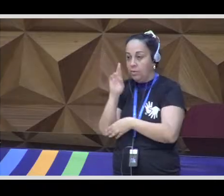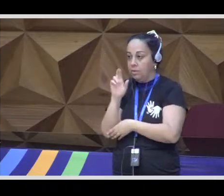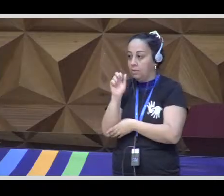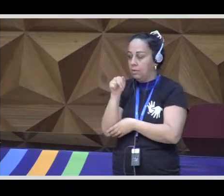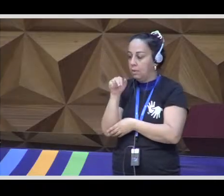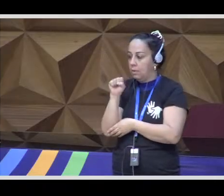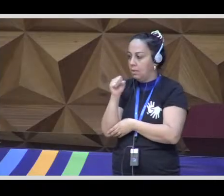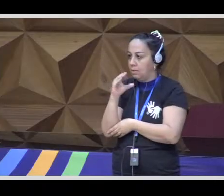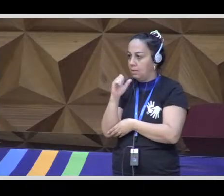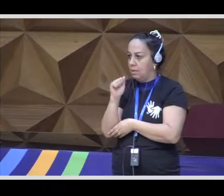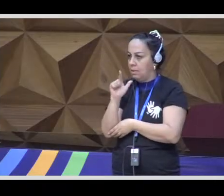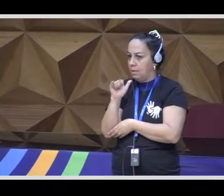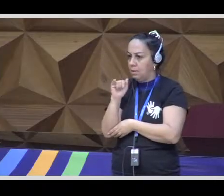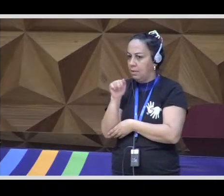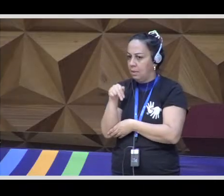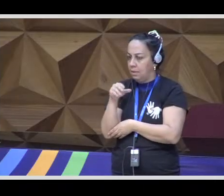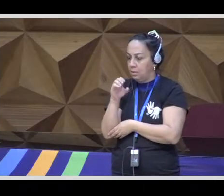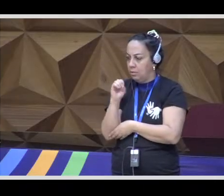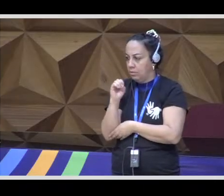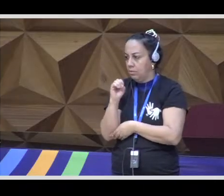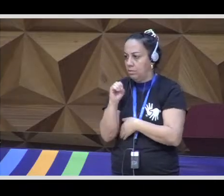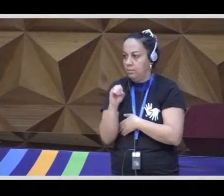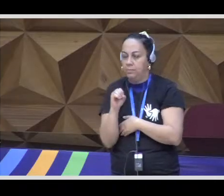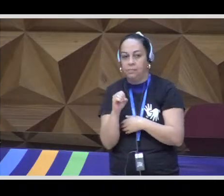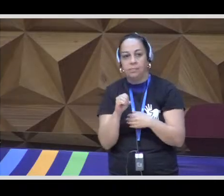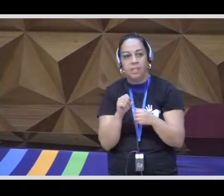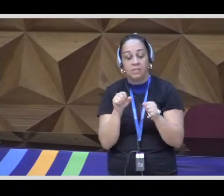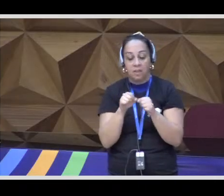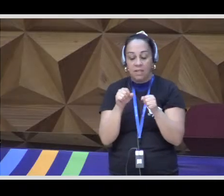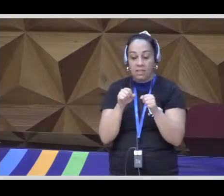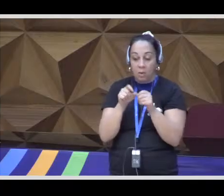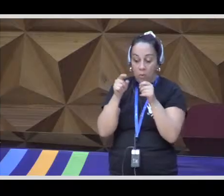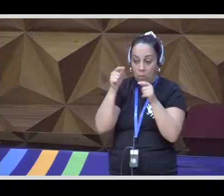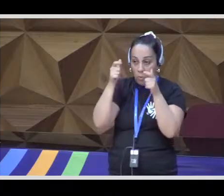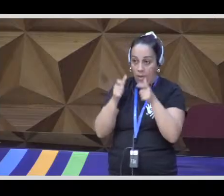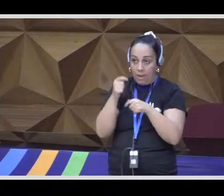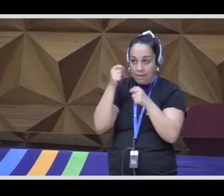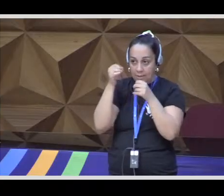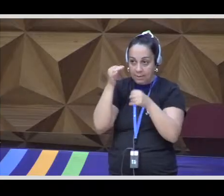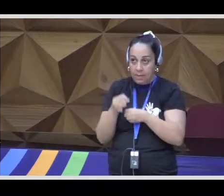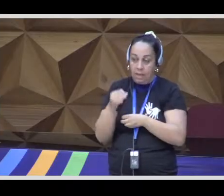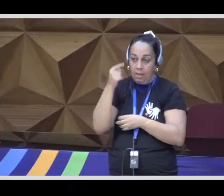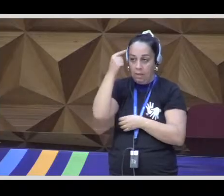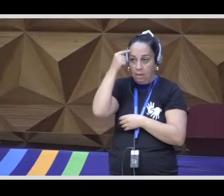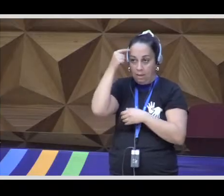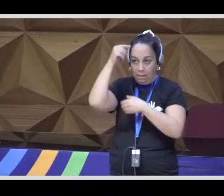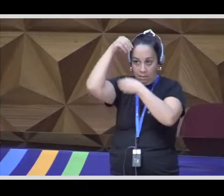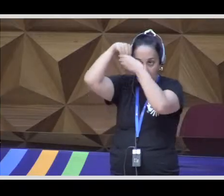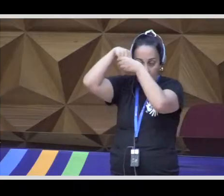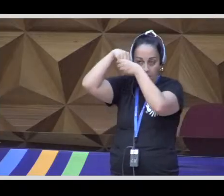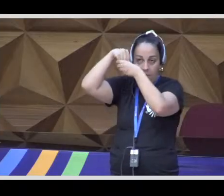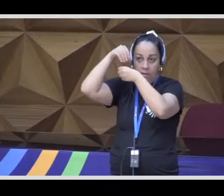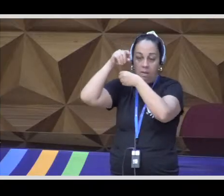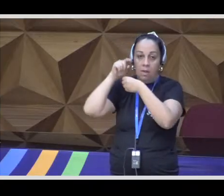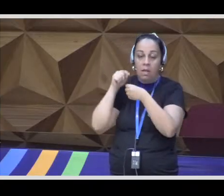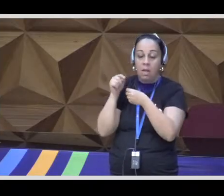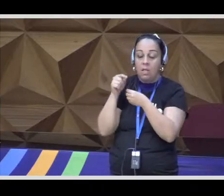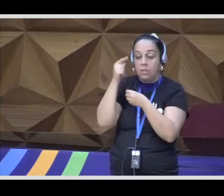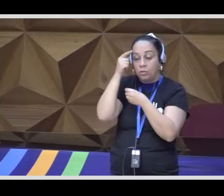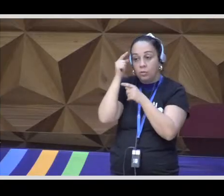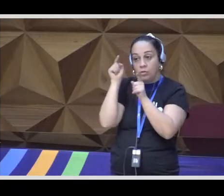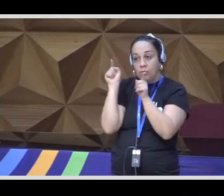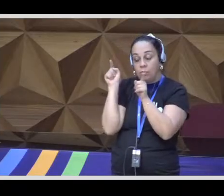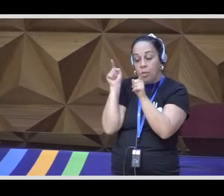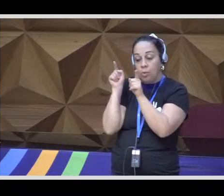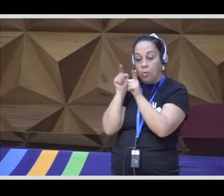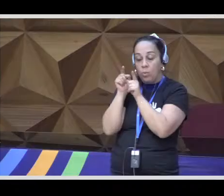a really strong effect on motion sickness, a really strong effect on reducing motion sickness.